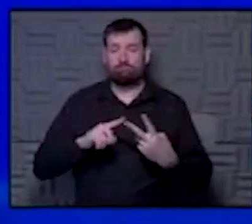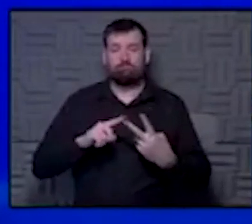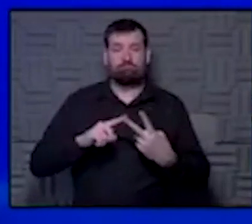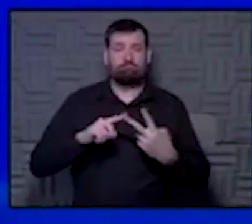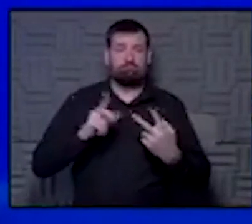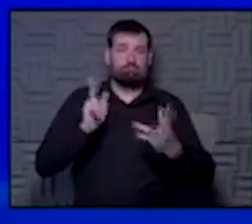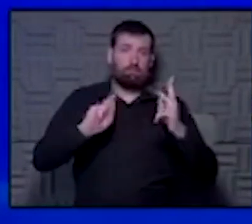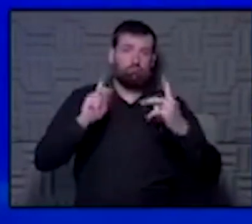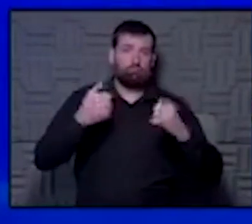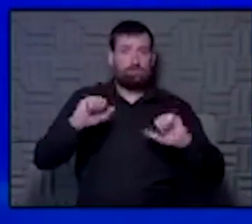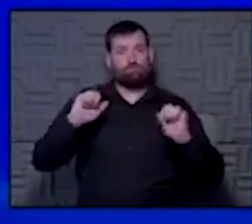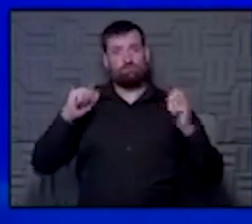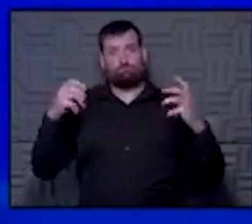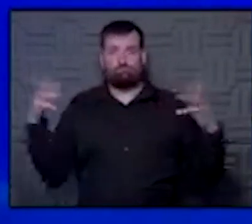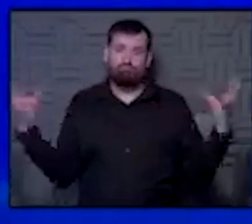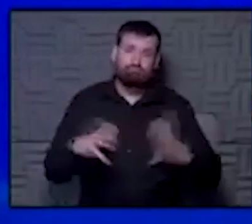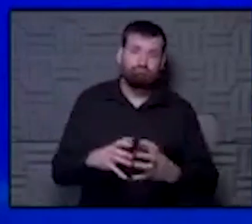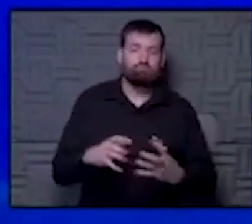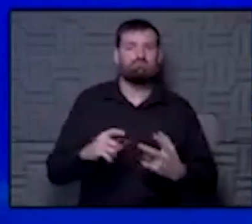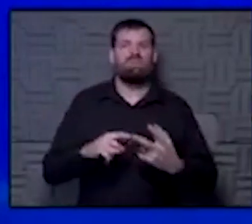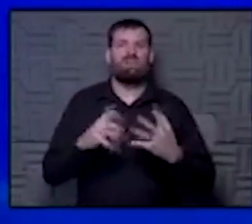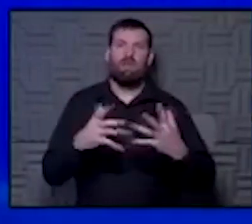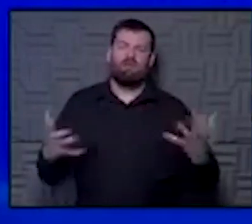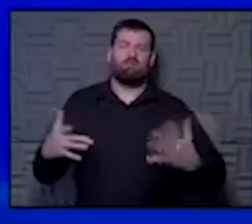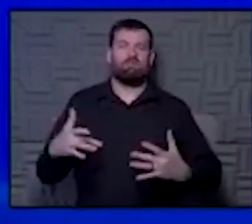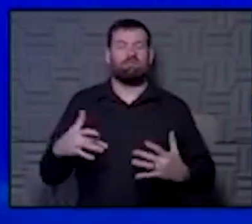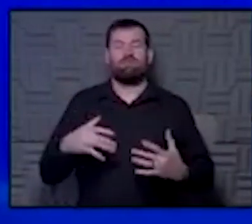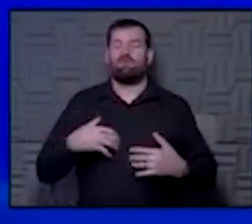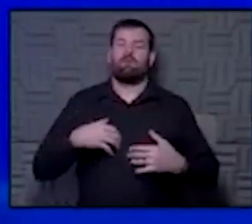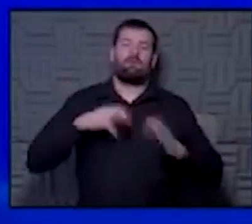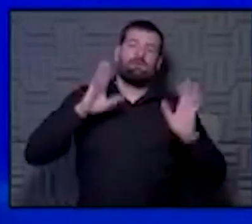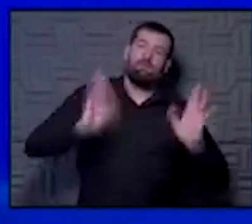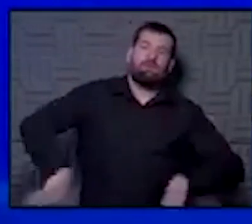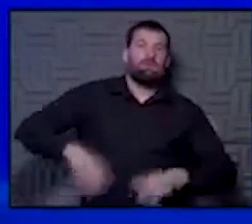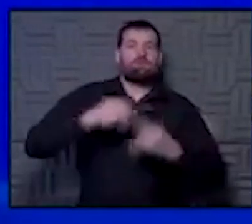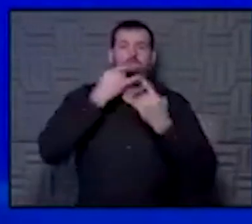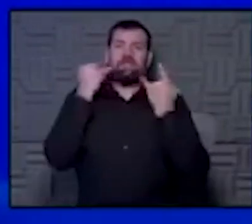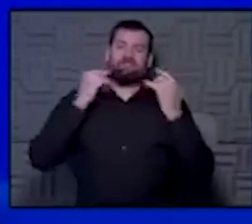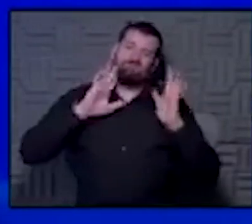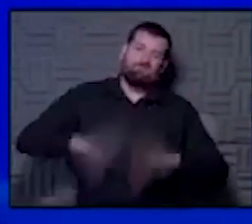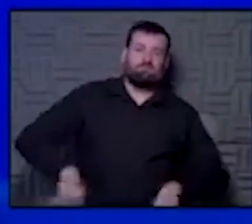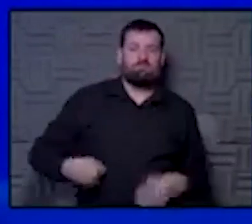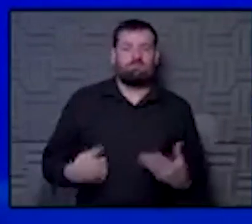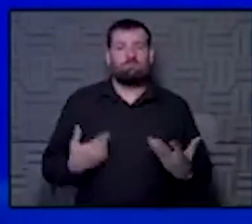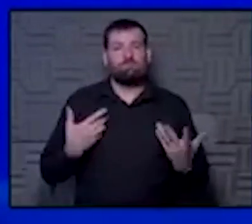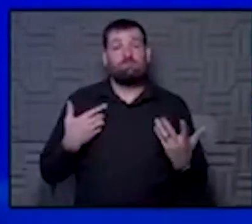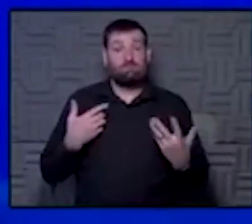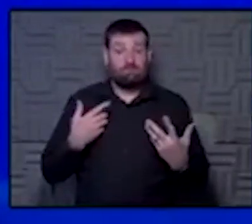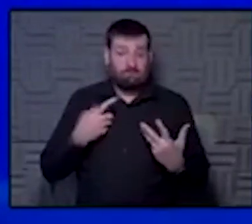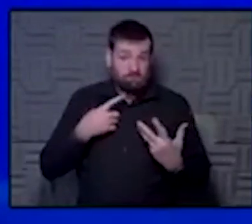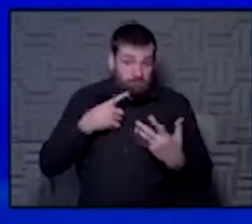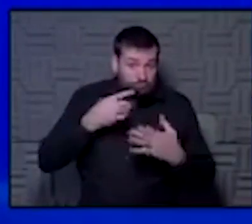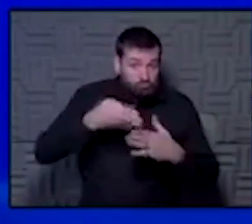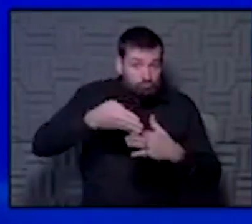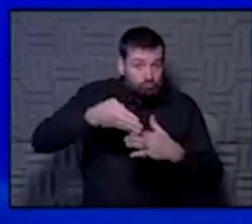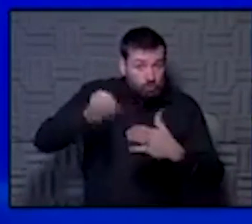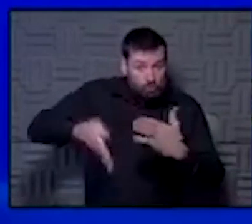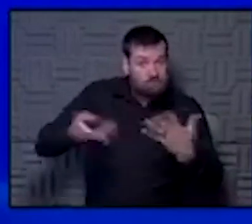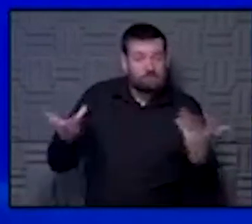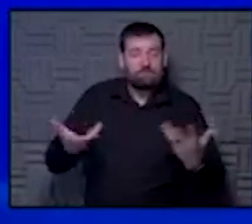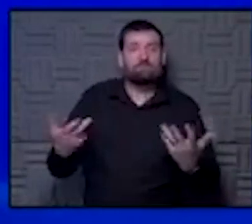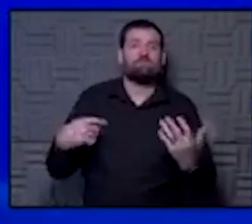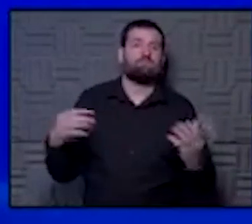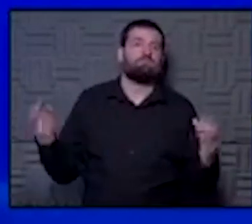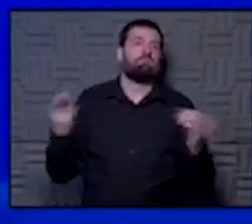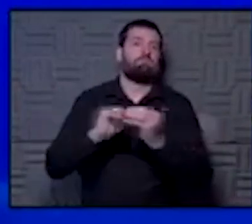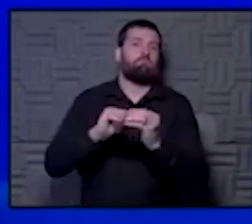trying to gather more, a lot of COVID weariness, and people just saying the heck with the mask. What we're actually, the outcome of that is we're seeing more